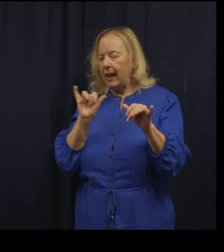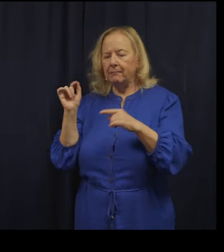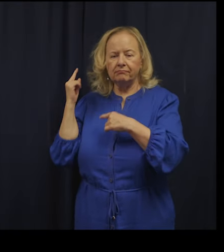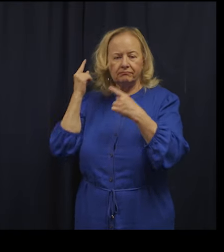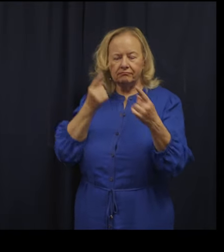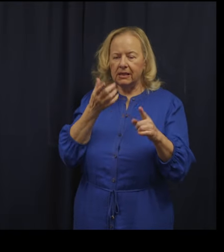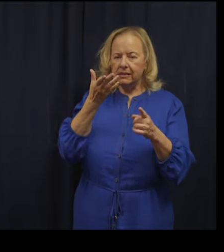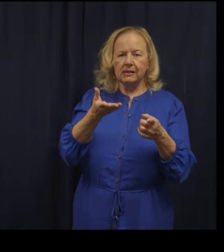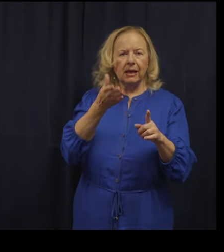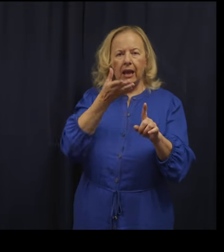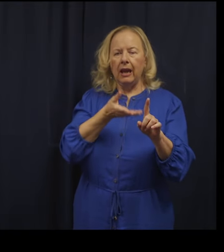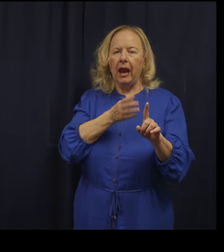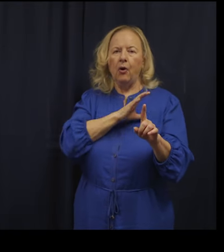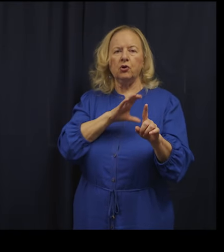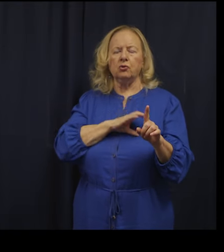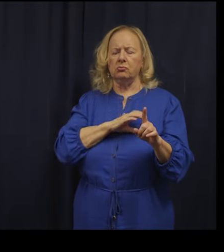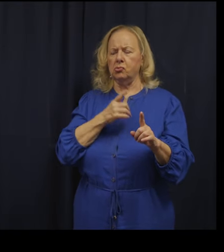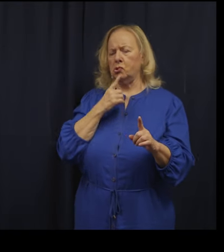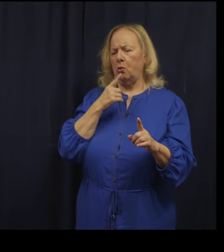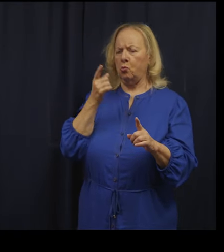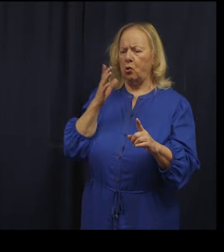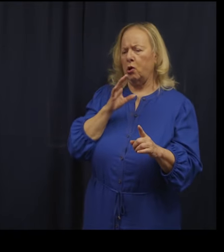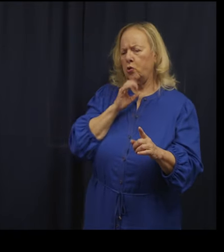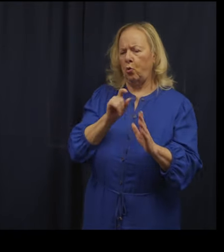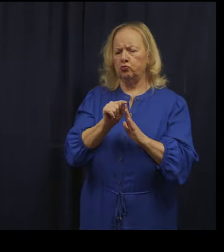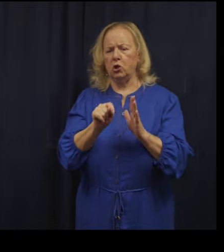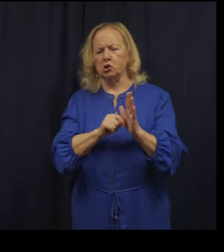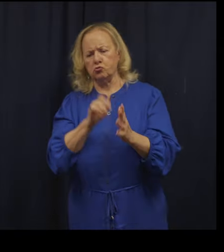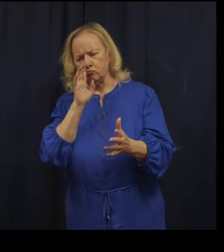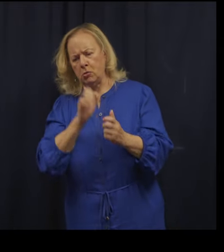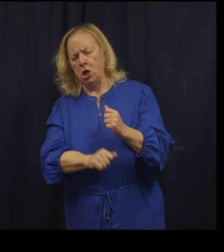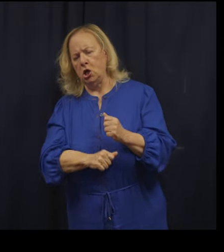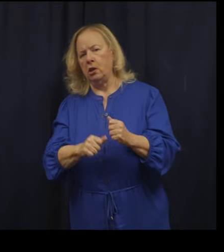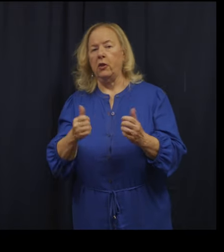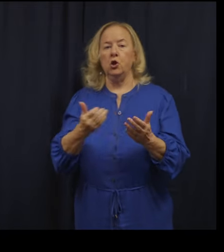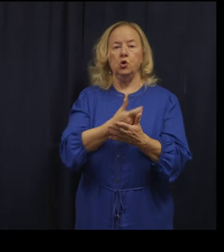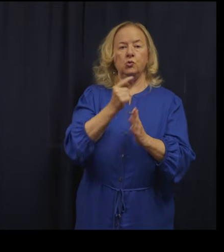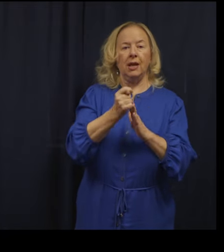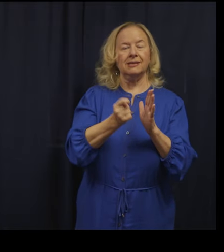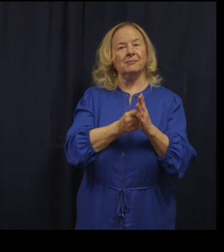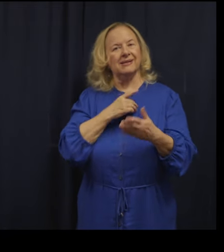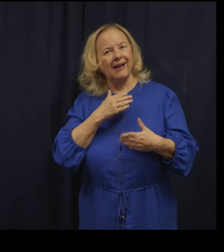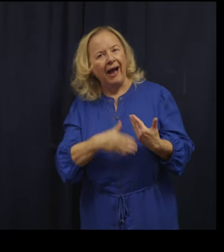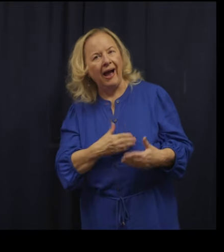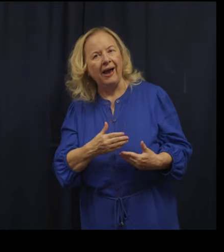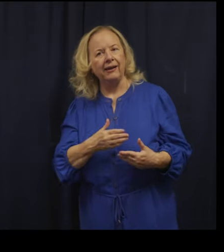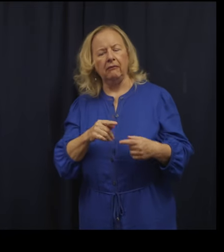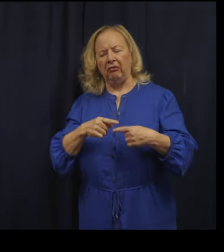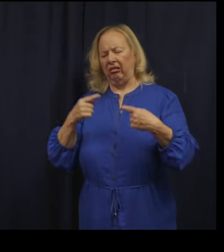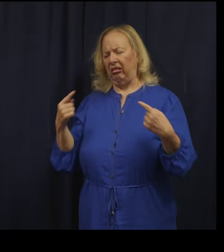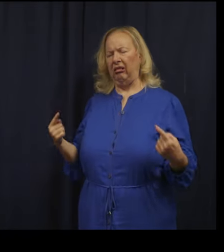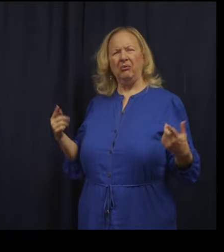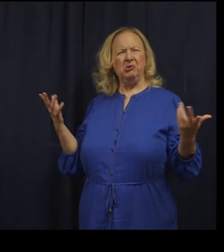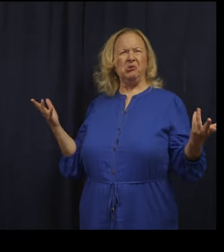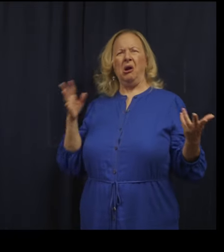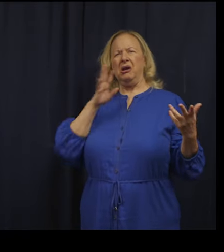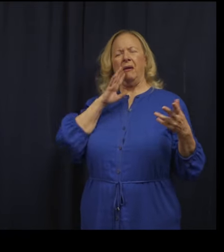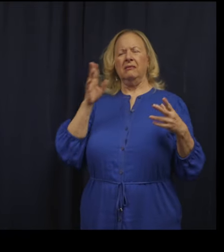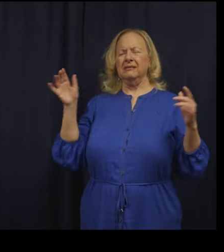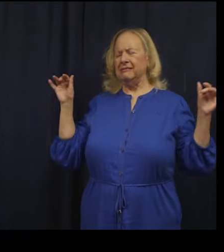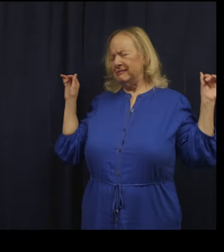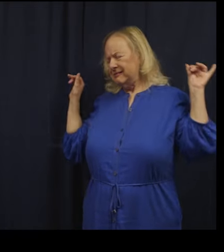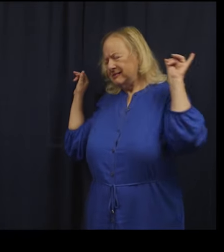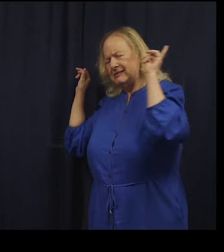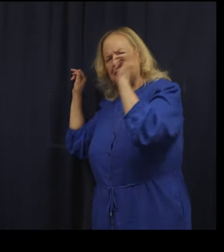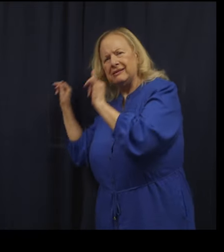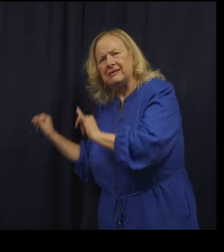who he is. So how can one say, well, the God of the Old Testament was mean and the God of the New Testament is kind? What are you talking about? The God of the